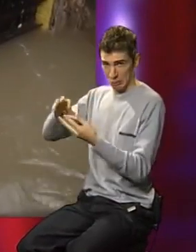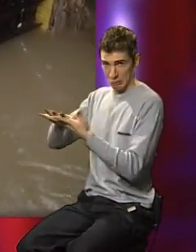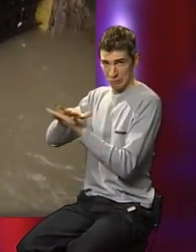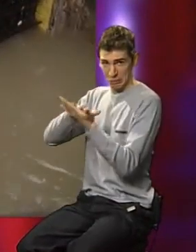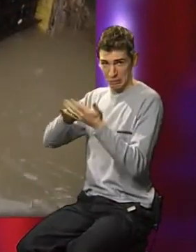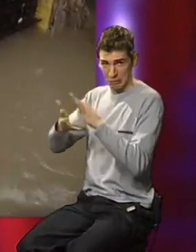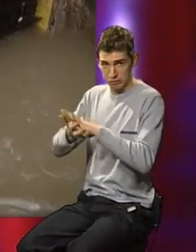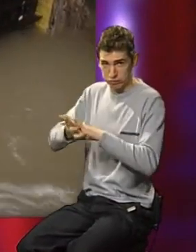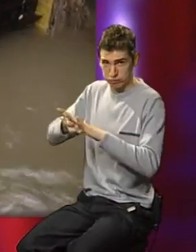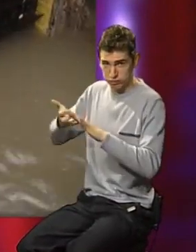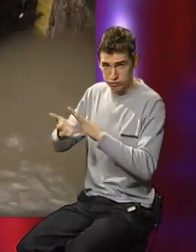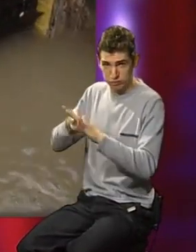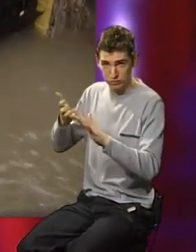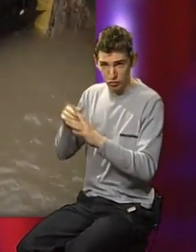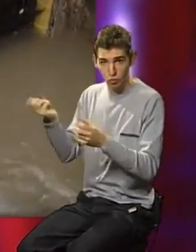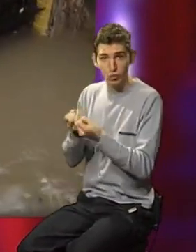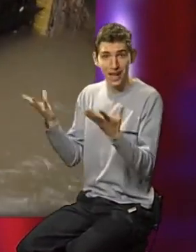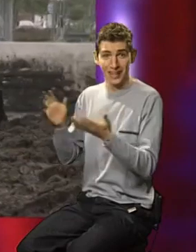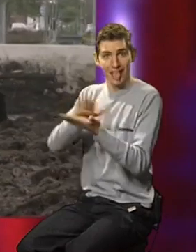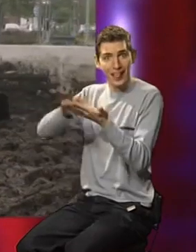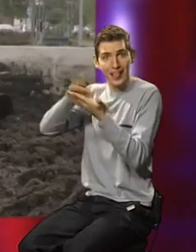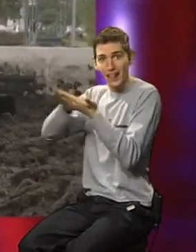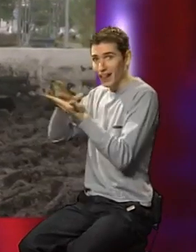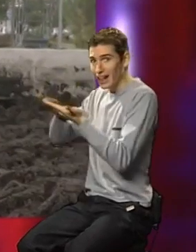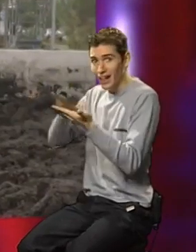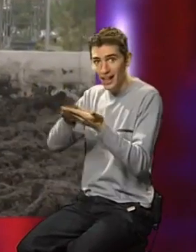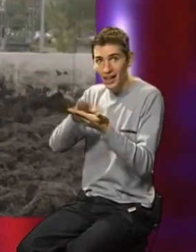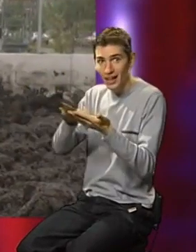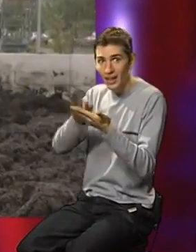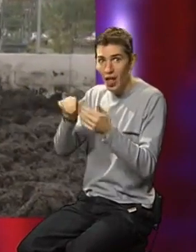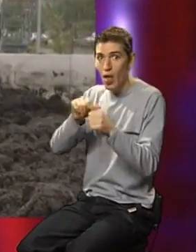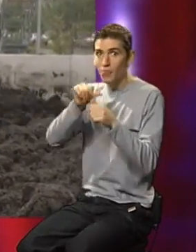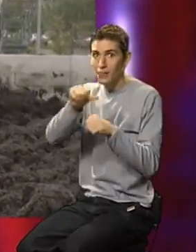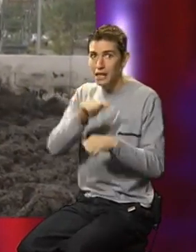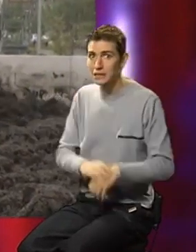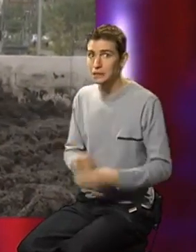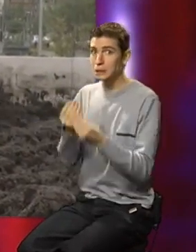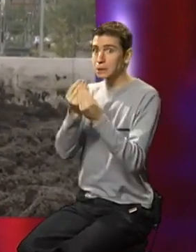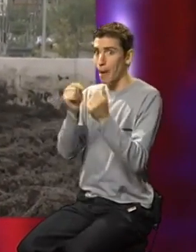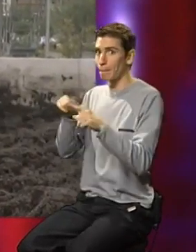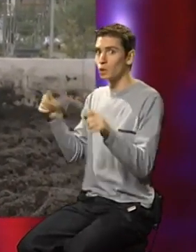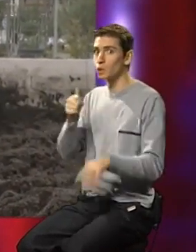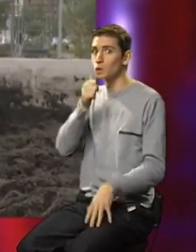It's waste that's being cleaned and then some of it's gonna be used again.